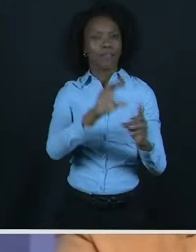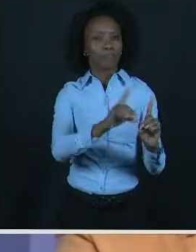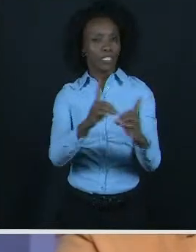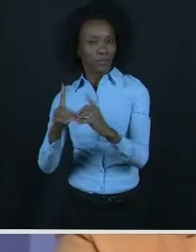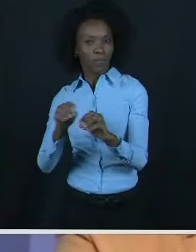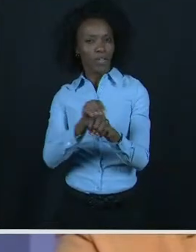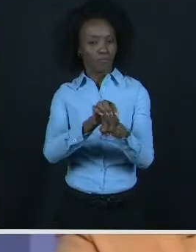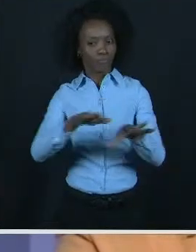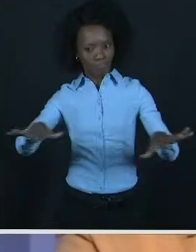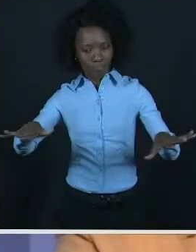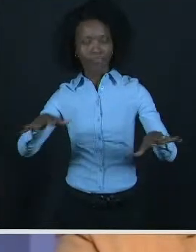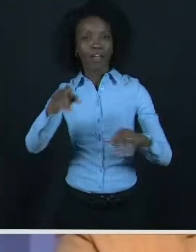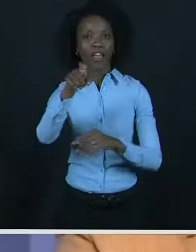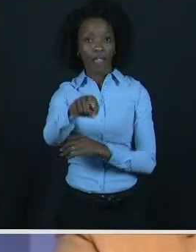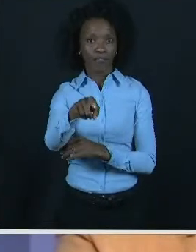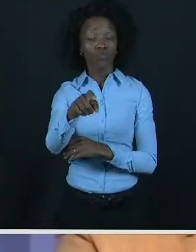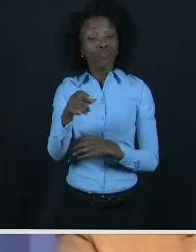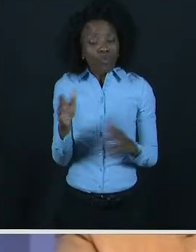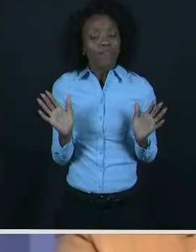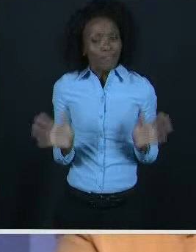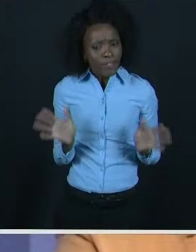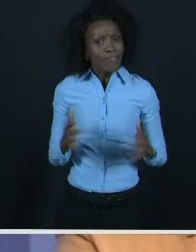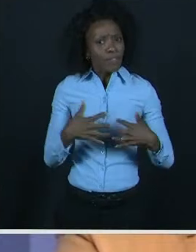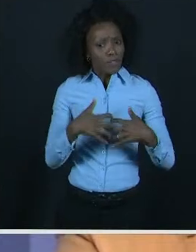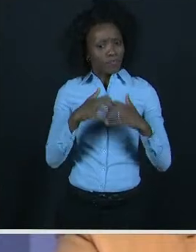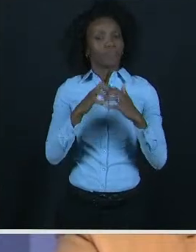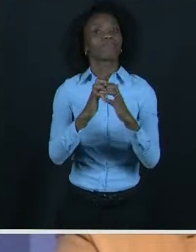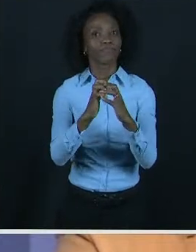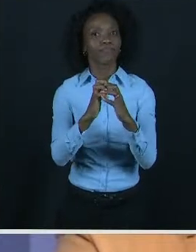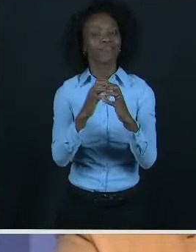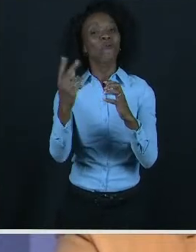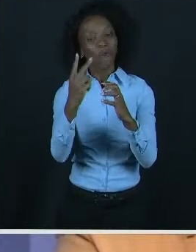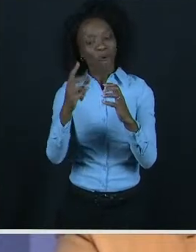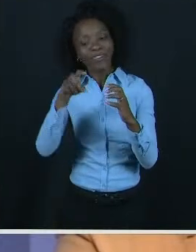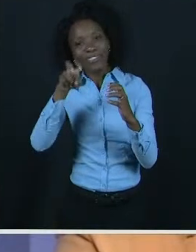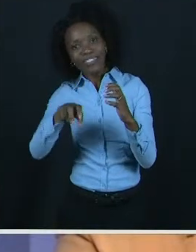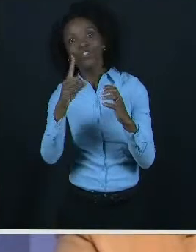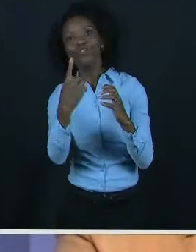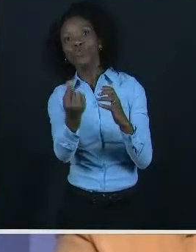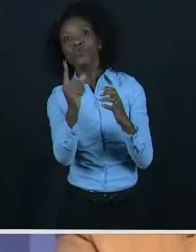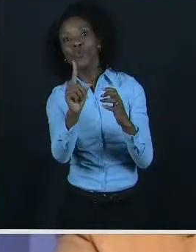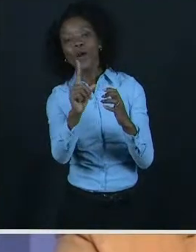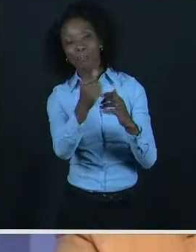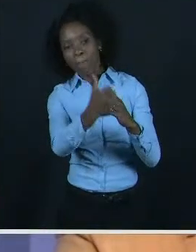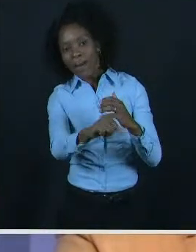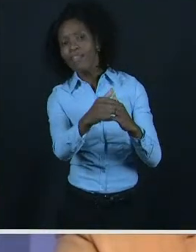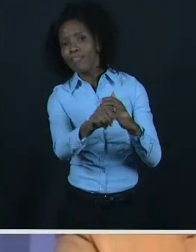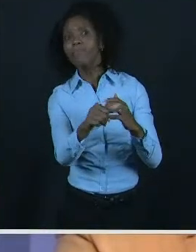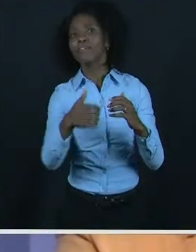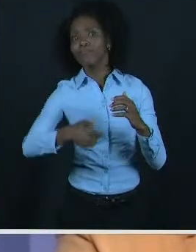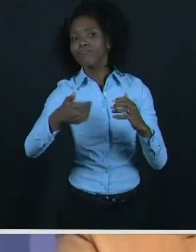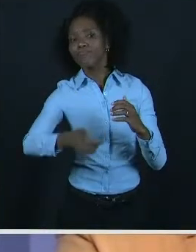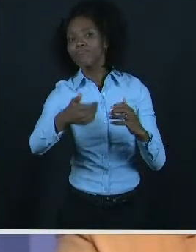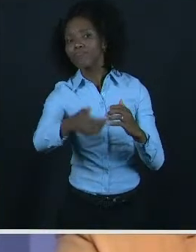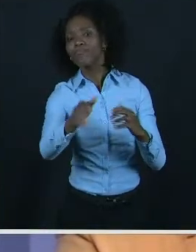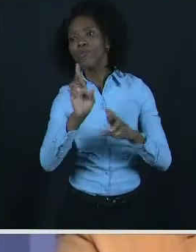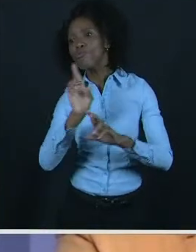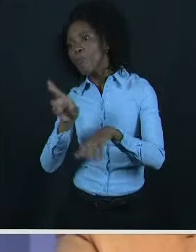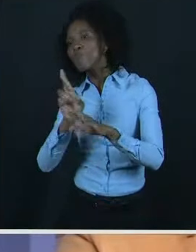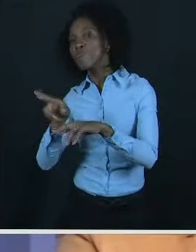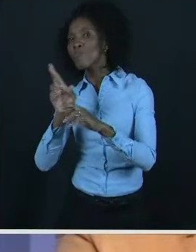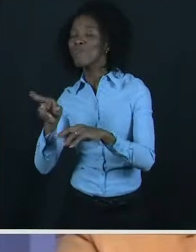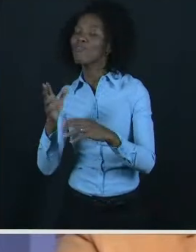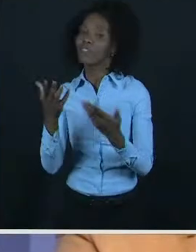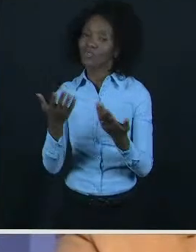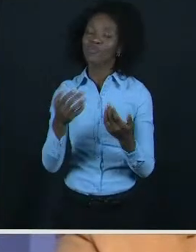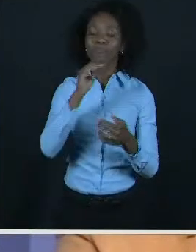Having set it up, it also needs to be reporting regularly, and the reports have been